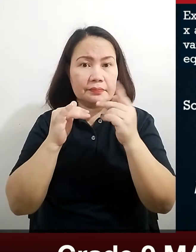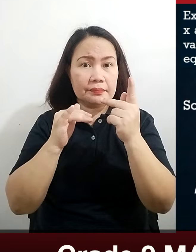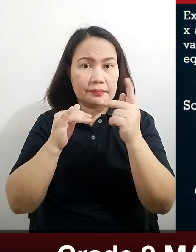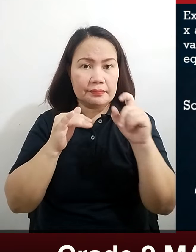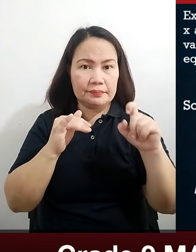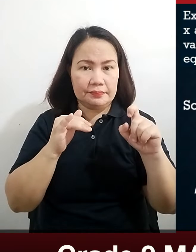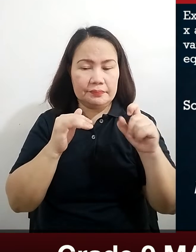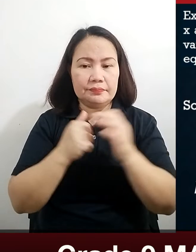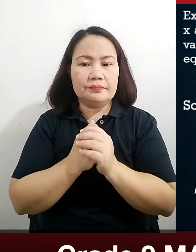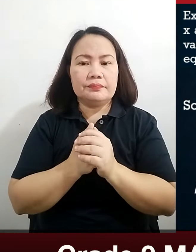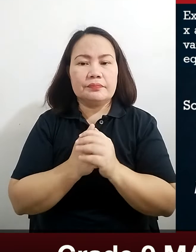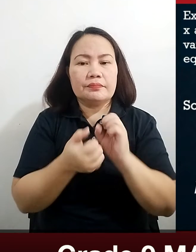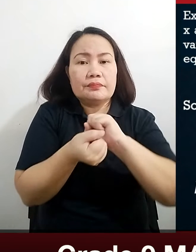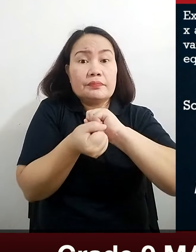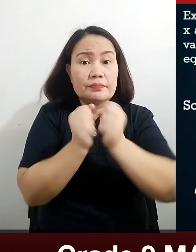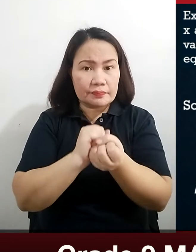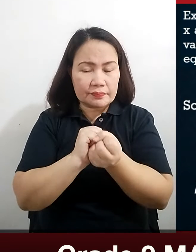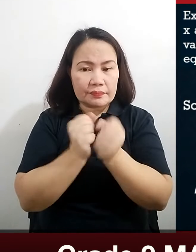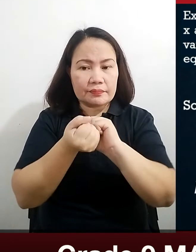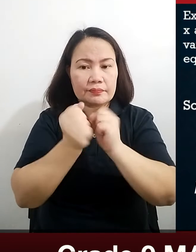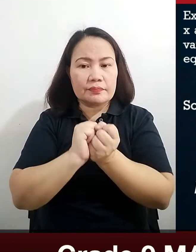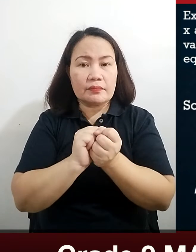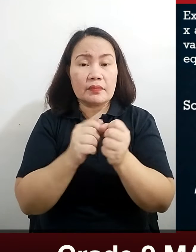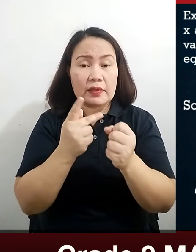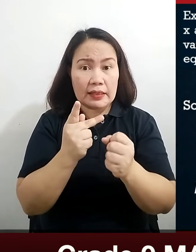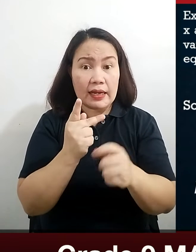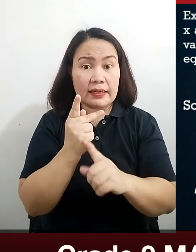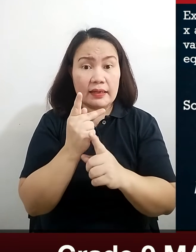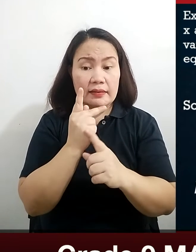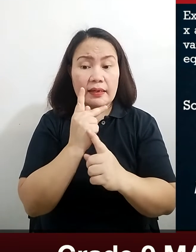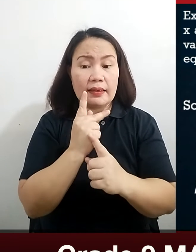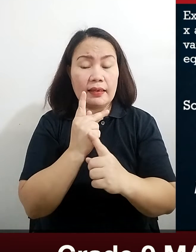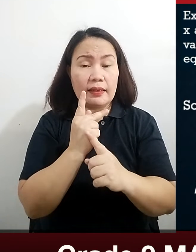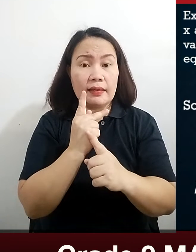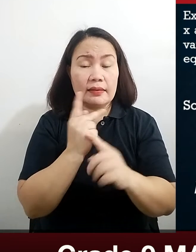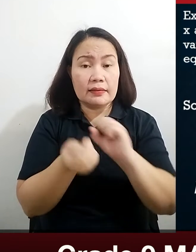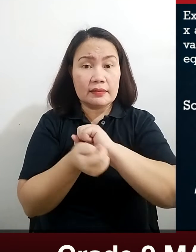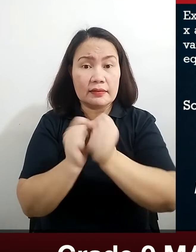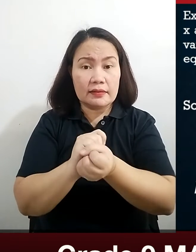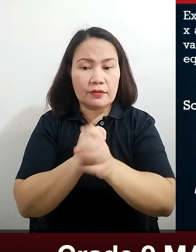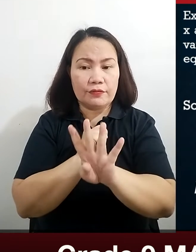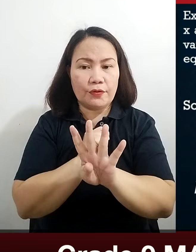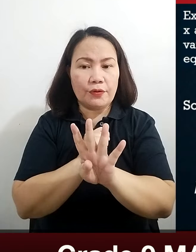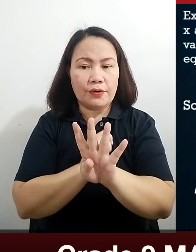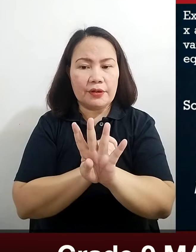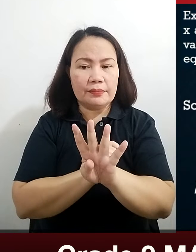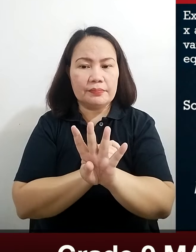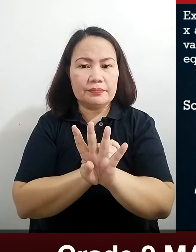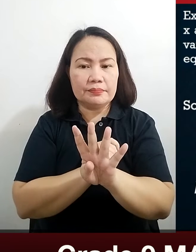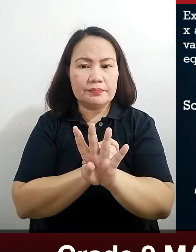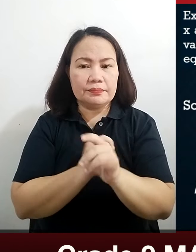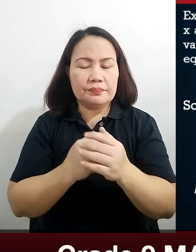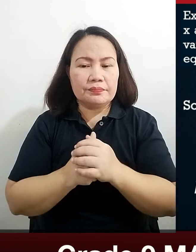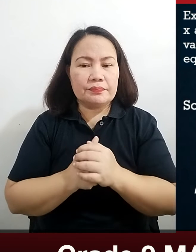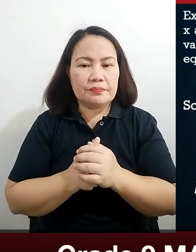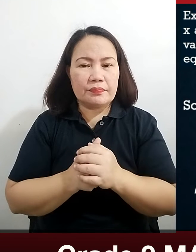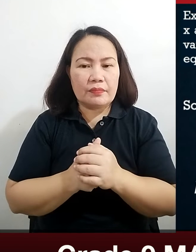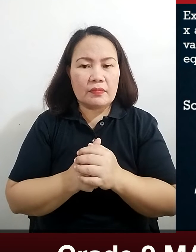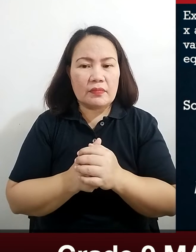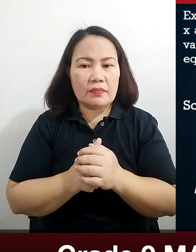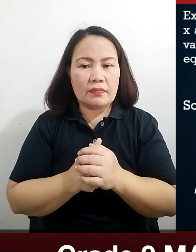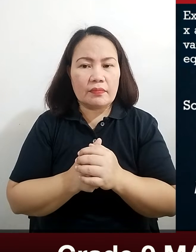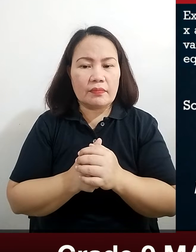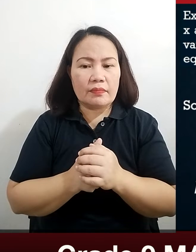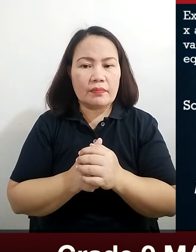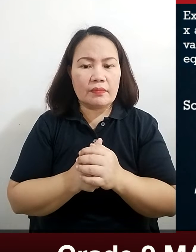of variation. So, papalitan lang natin to. So, nakuha na natin yung K and that is 4. So, papalitan lang natin to. So,